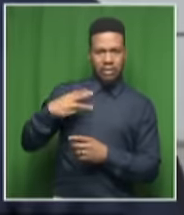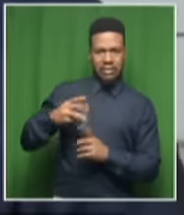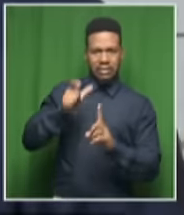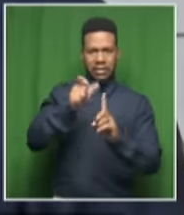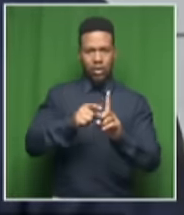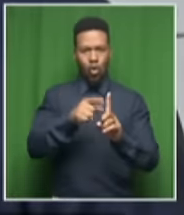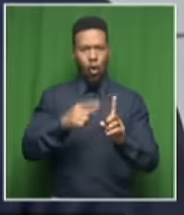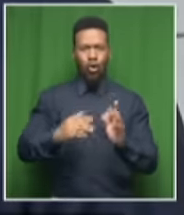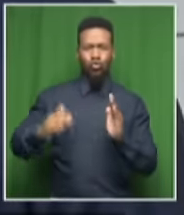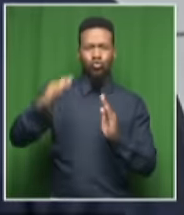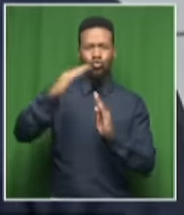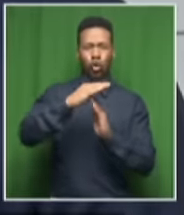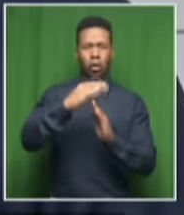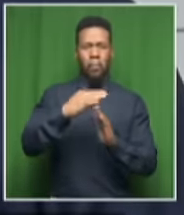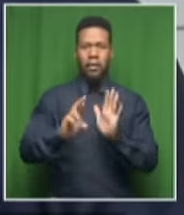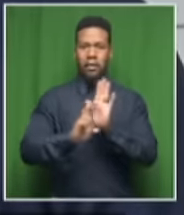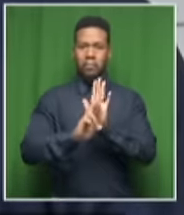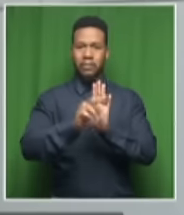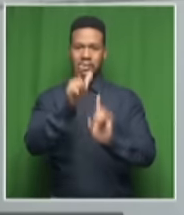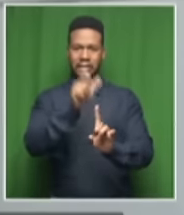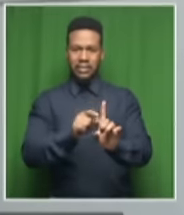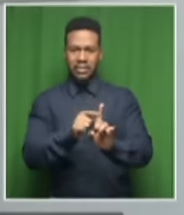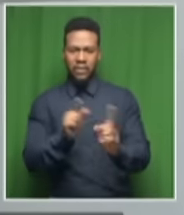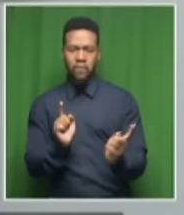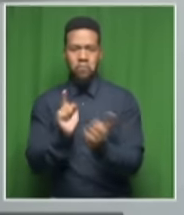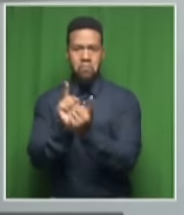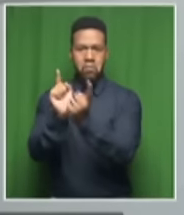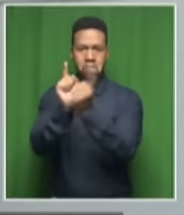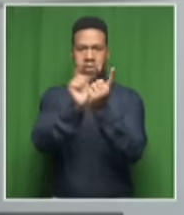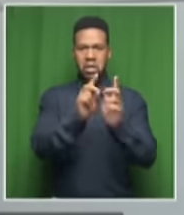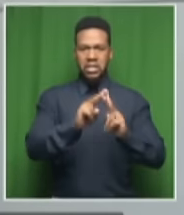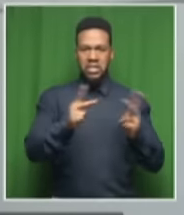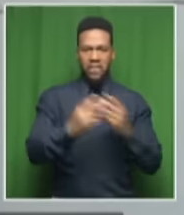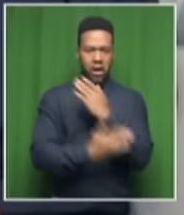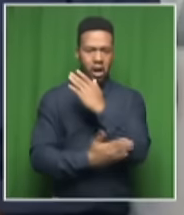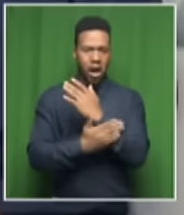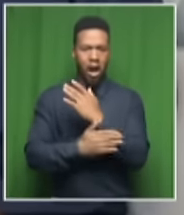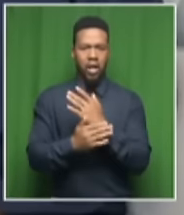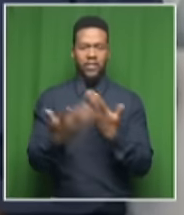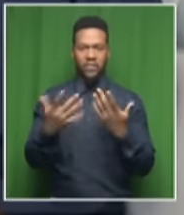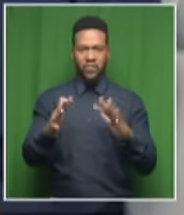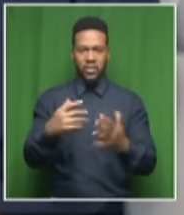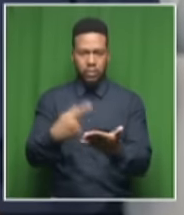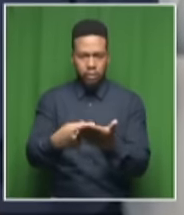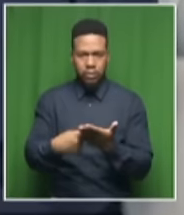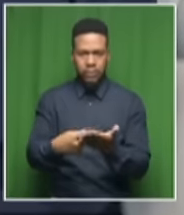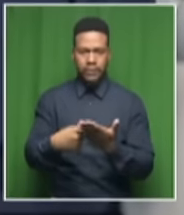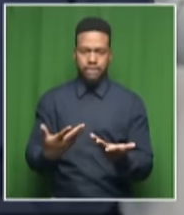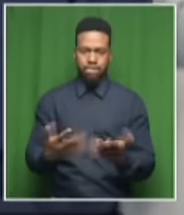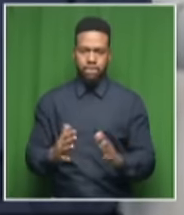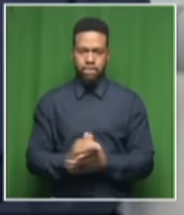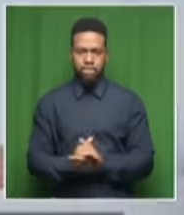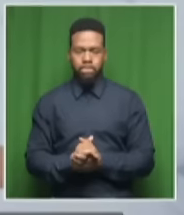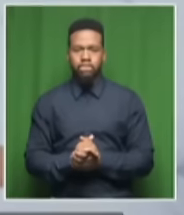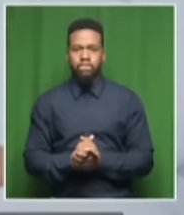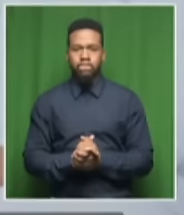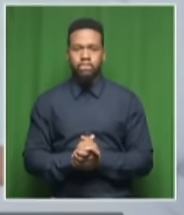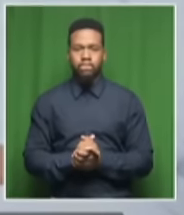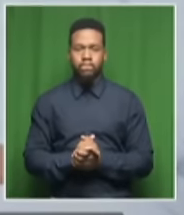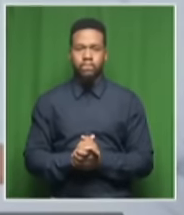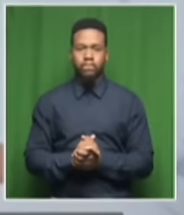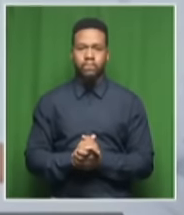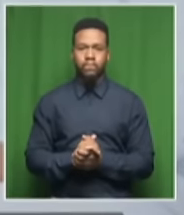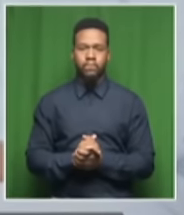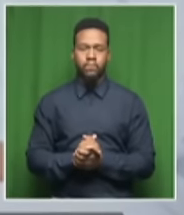of leaders in Jordan, Qatar, the UAE and Saudi Arabia. Kyle Kumalo, SABC